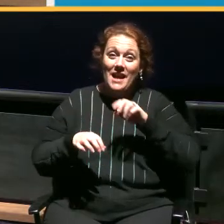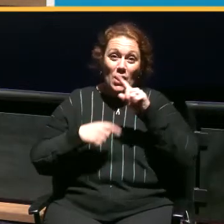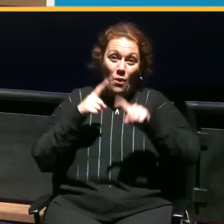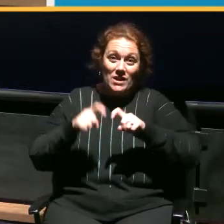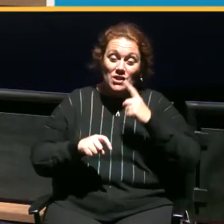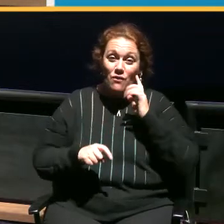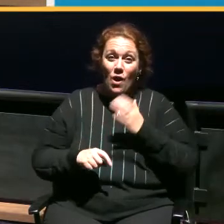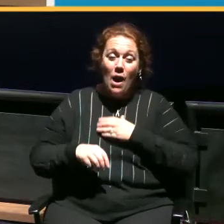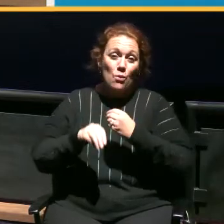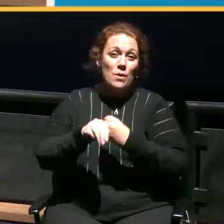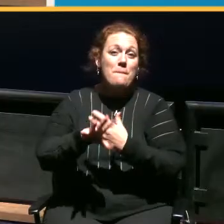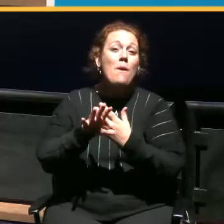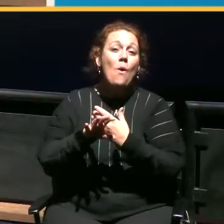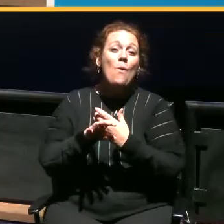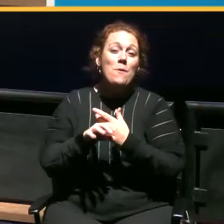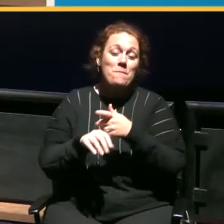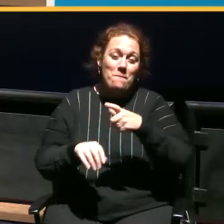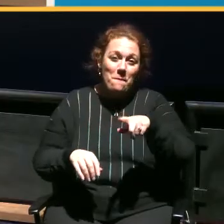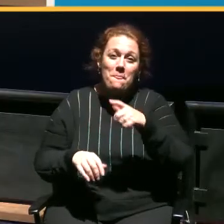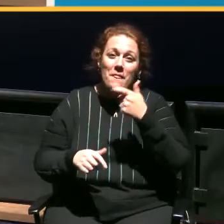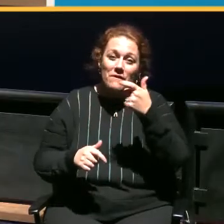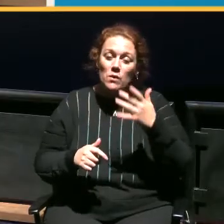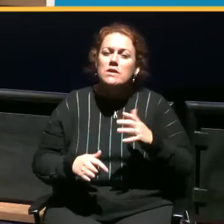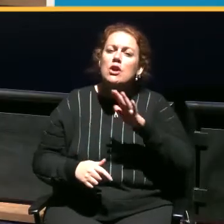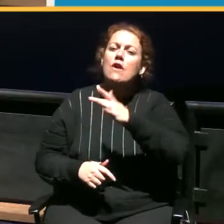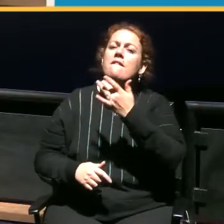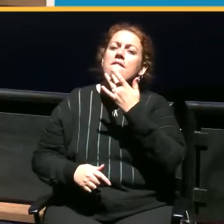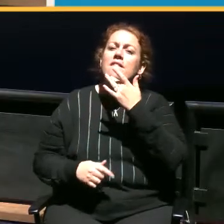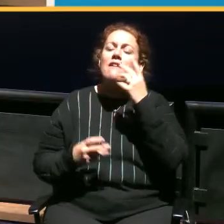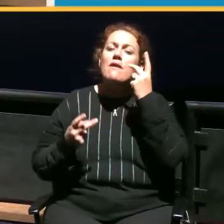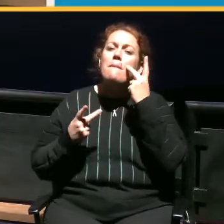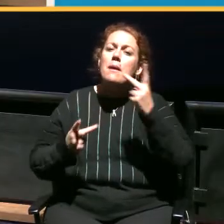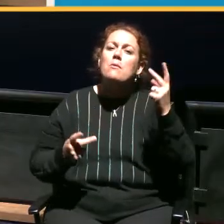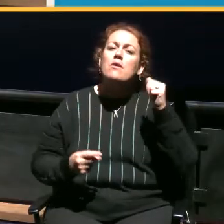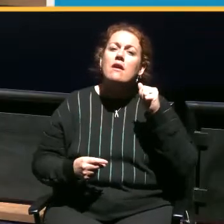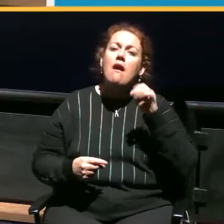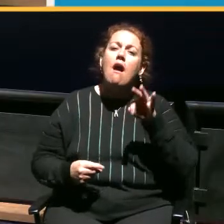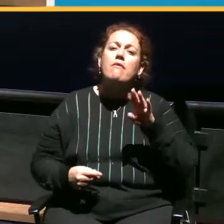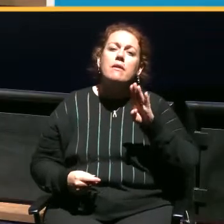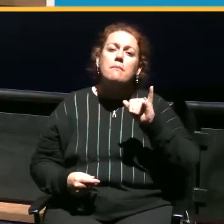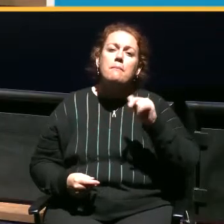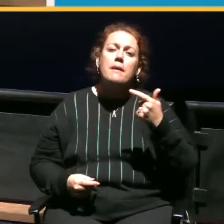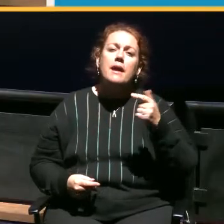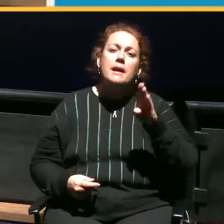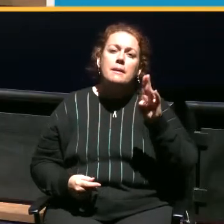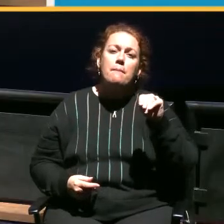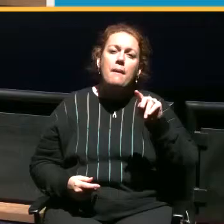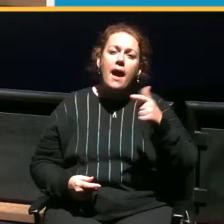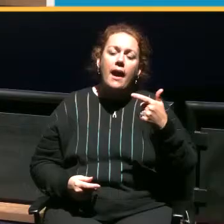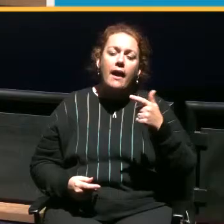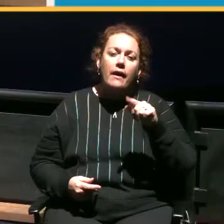viewers. Travis from Pennsylvania asks, what was your favorite memory of the Big Bang Theory? And how